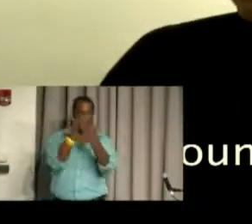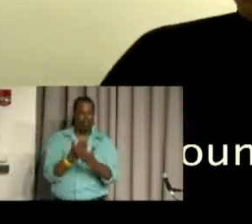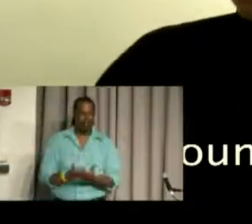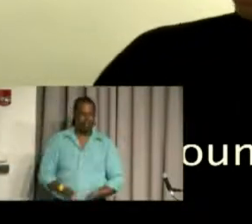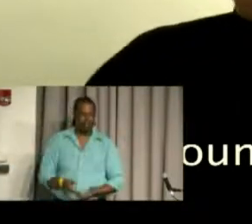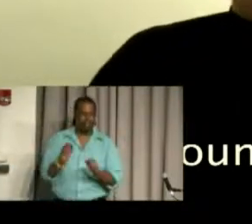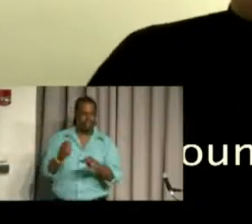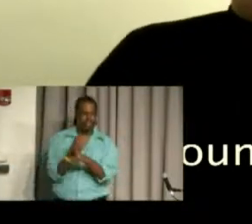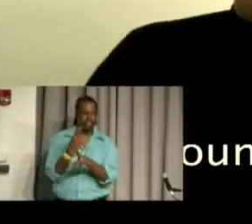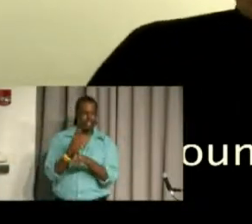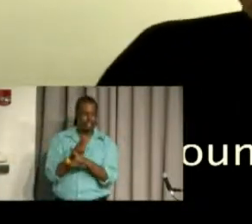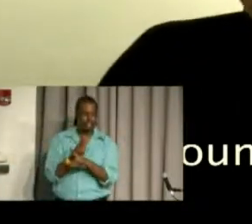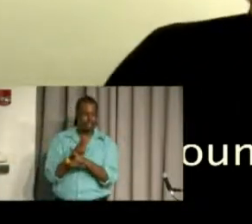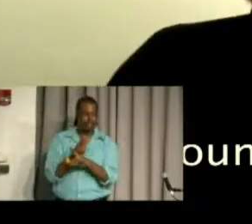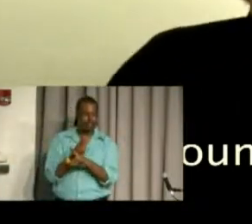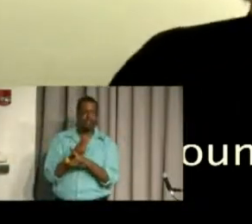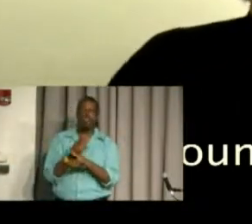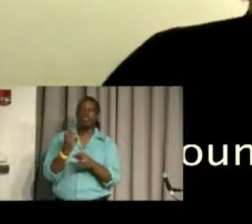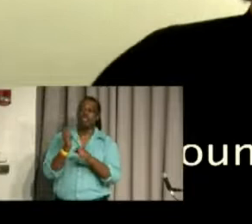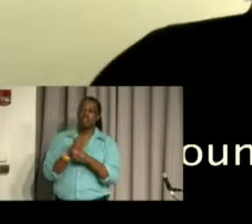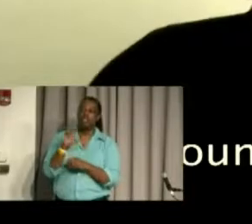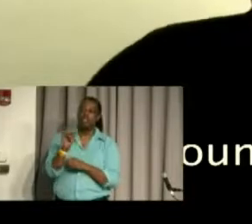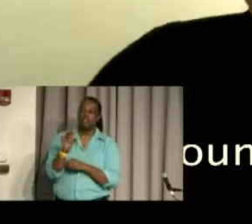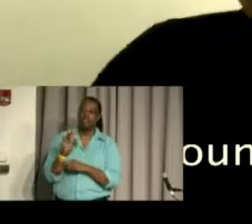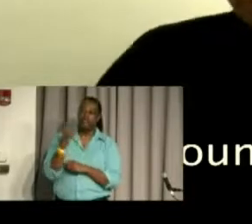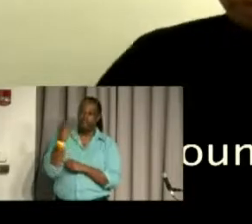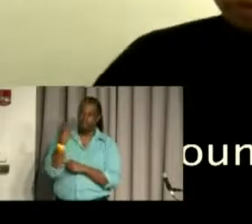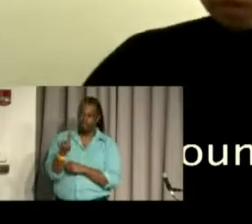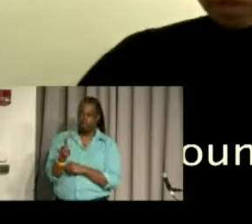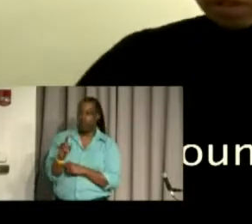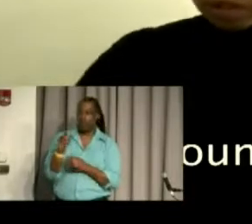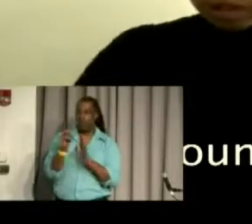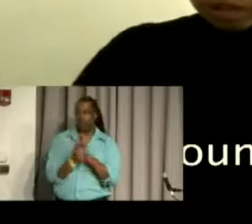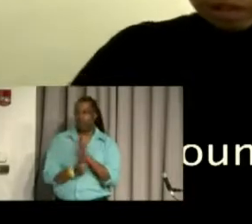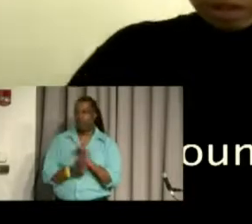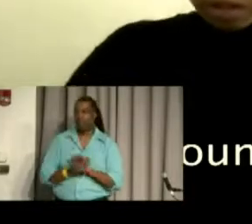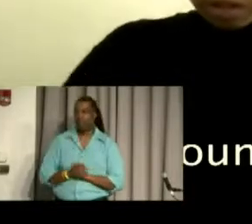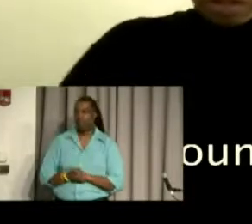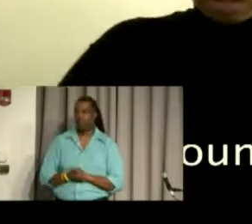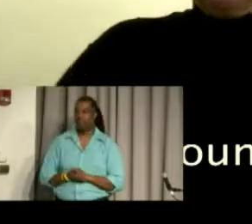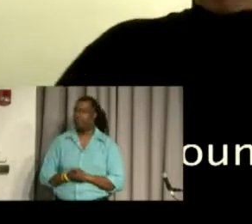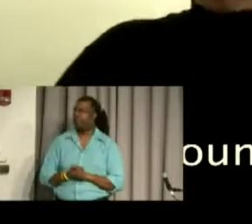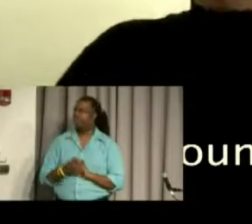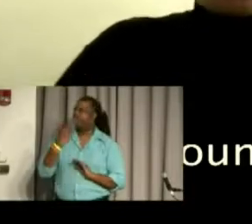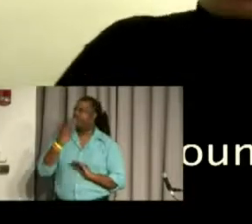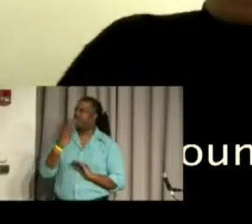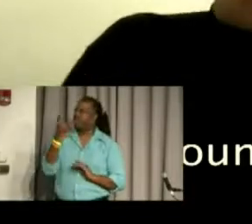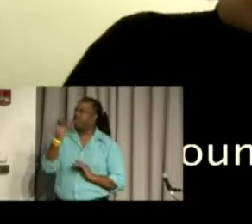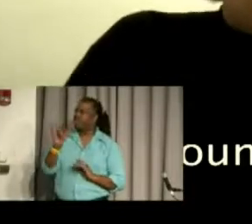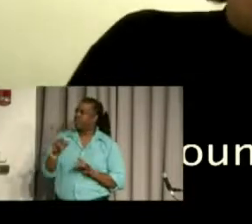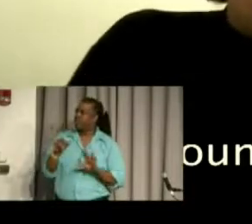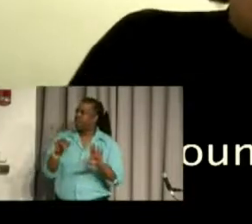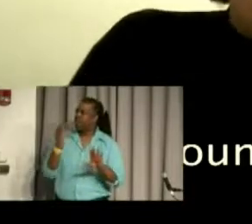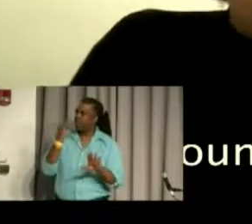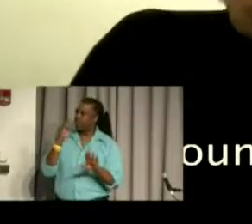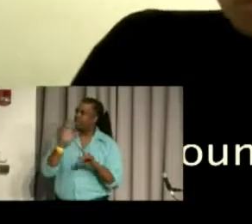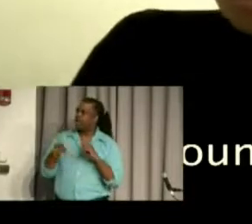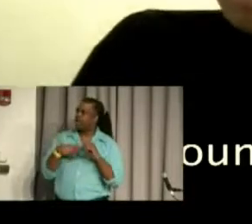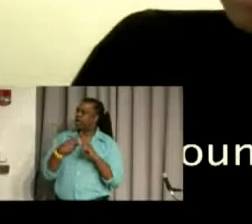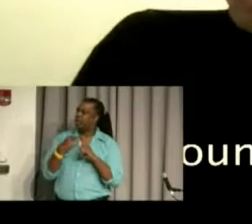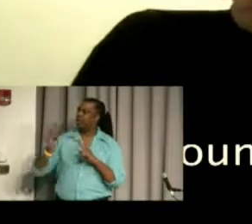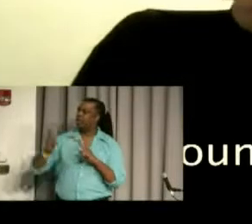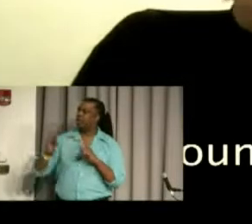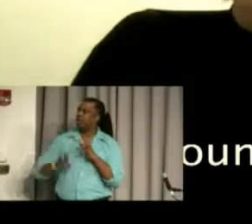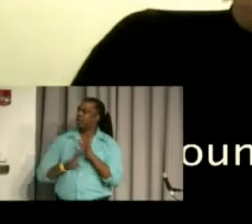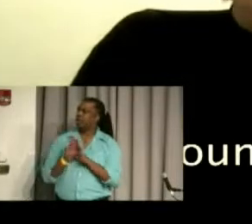use as they make the case for overhaul. Thank you for that. So I know you've spoken about the historic